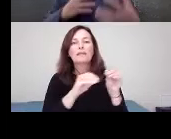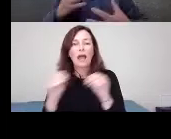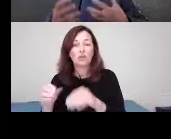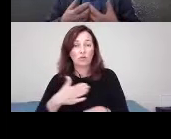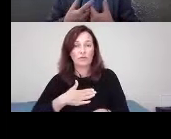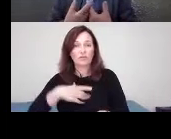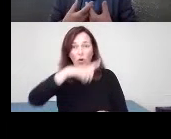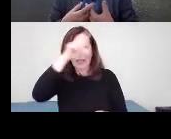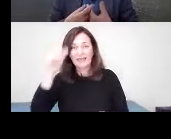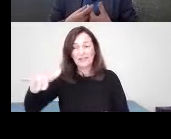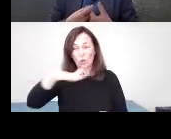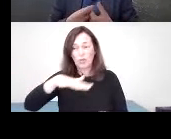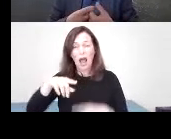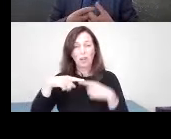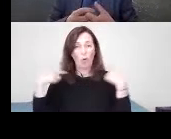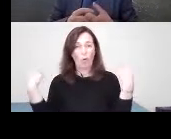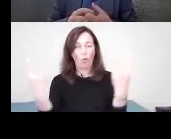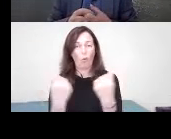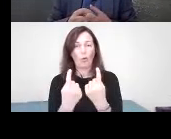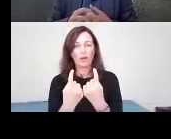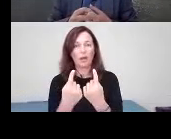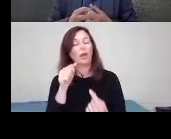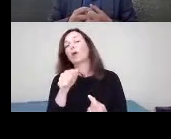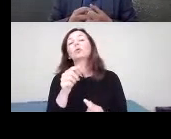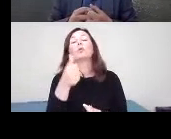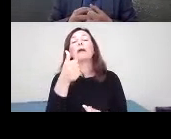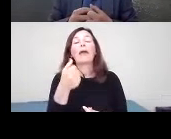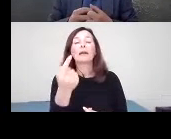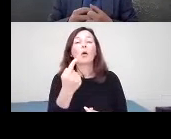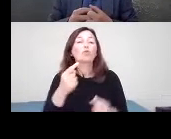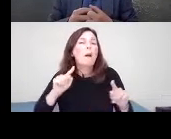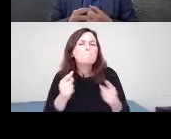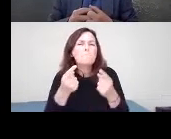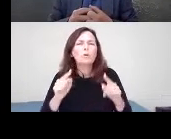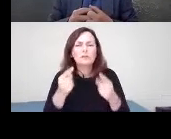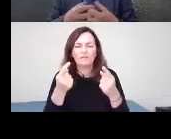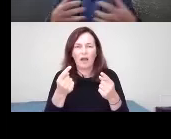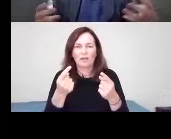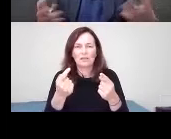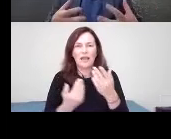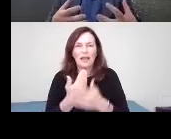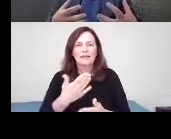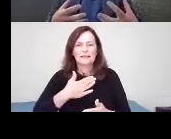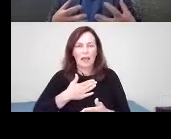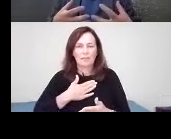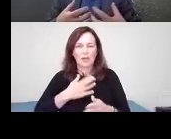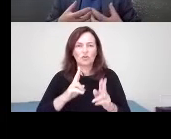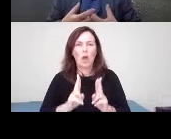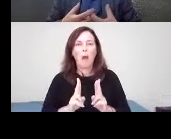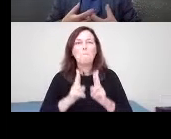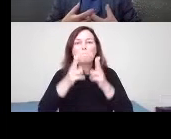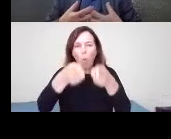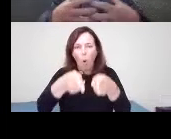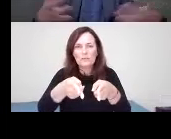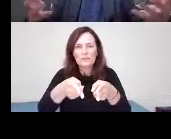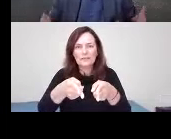And that's been one of the motivation for the Bridge 47 as well, that we wanted to exactly work together with different